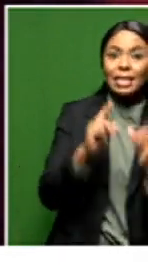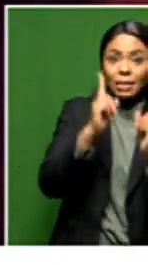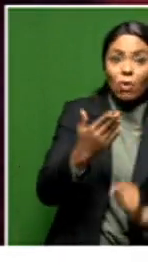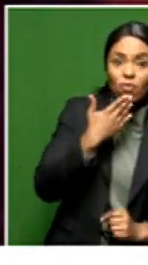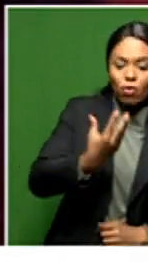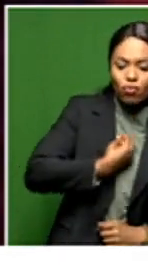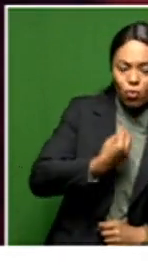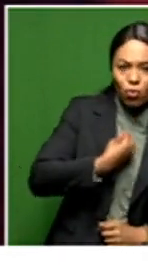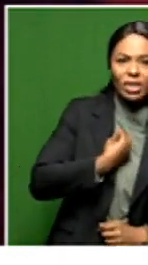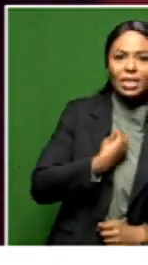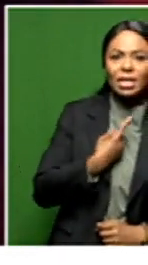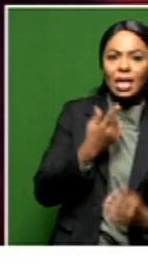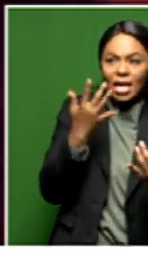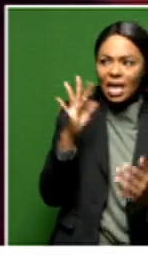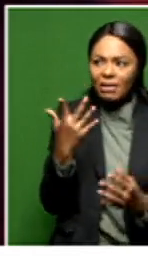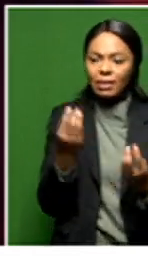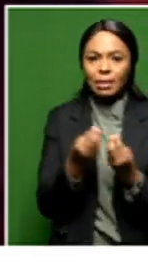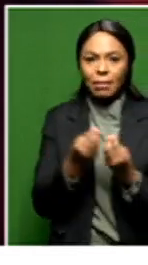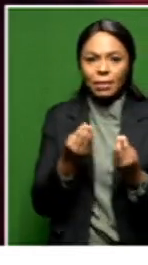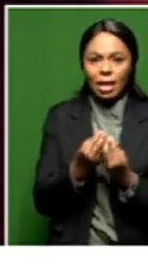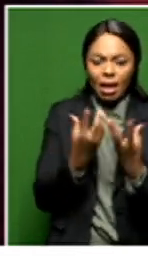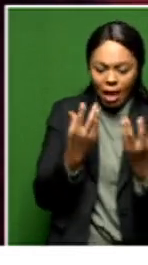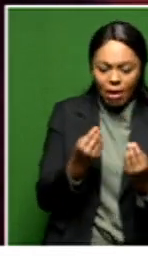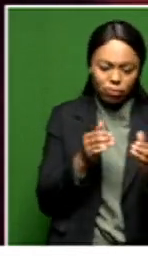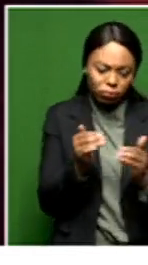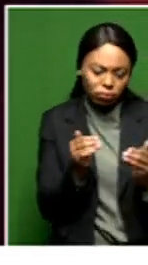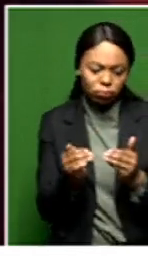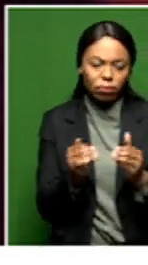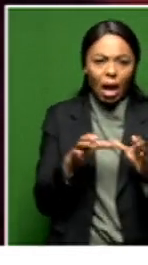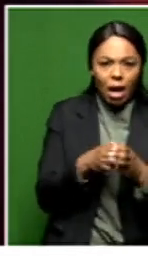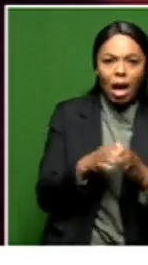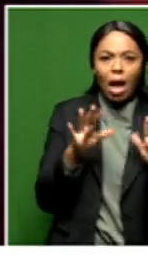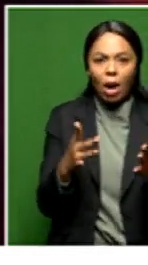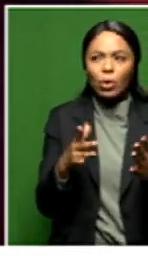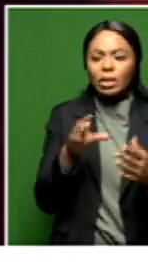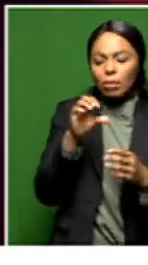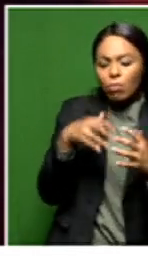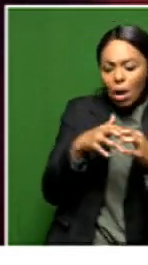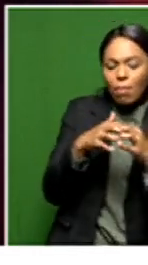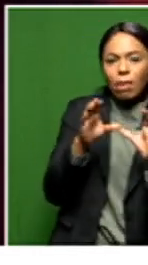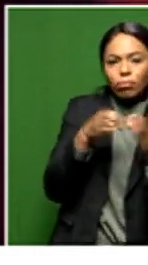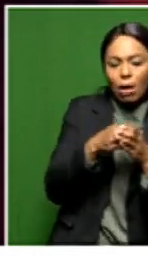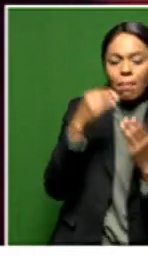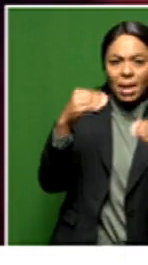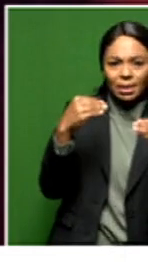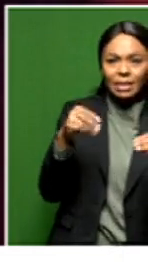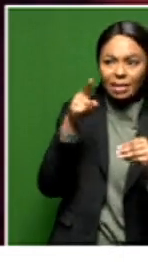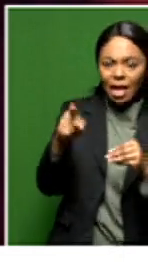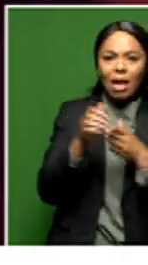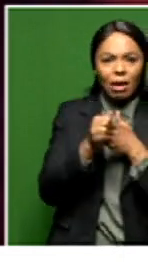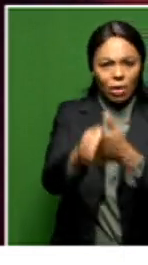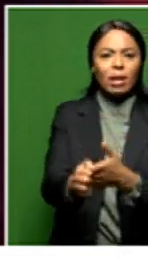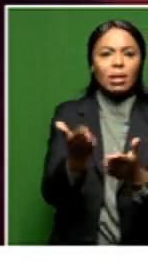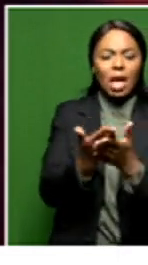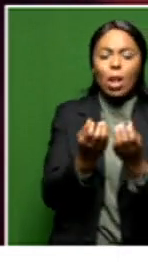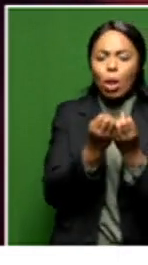ability to consider to innovate in and around their circumstances. And we said, small business basically becomes that headline that has a